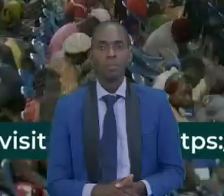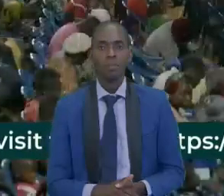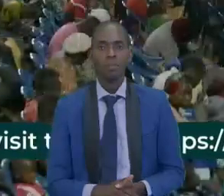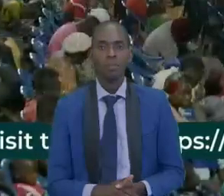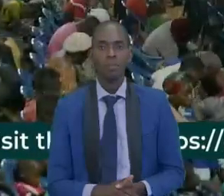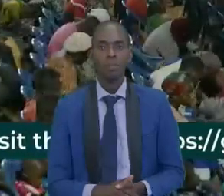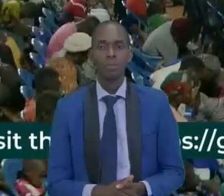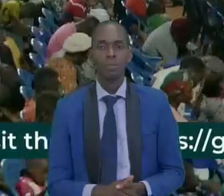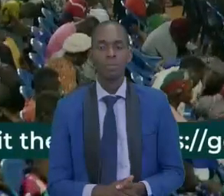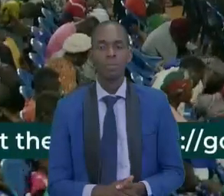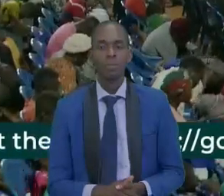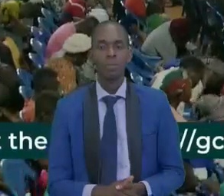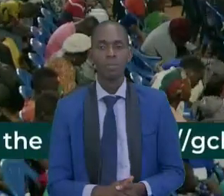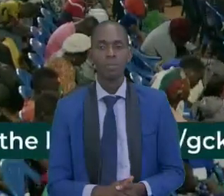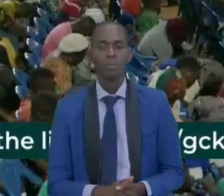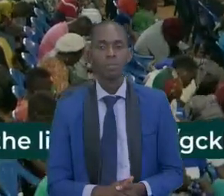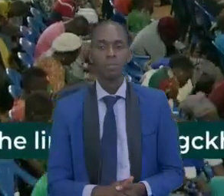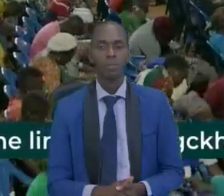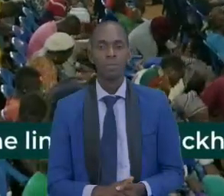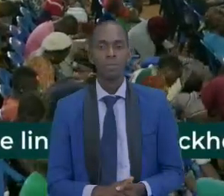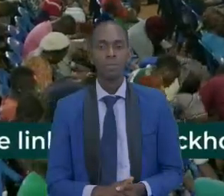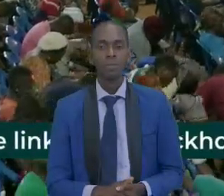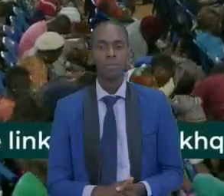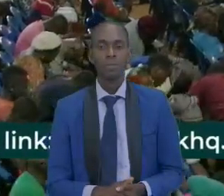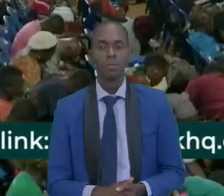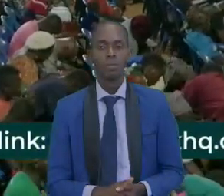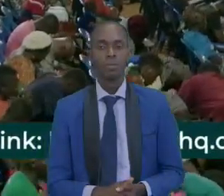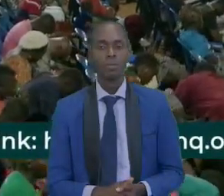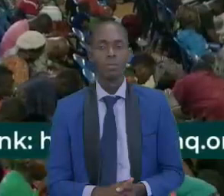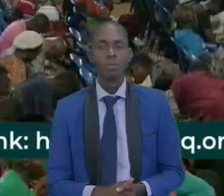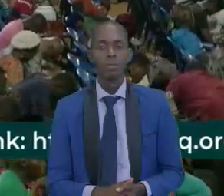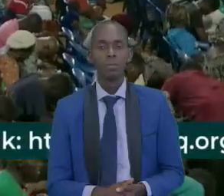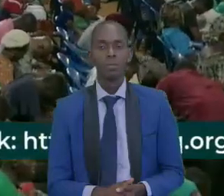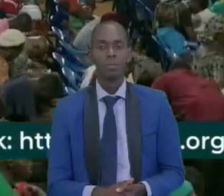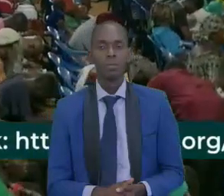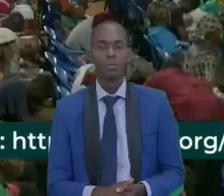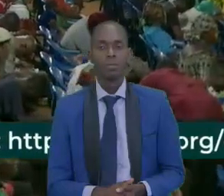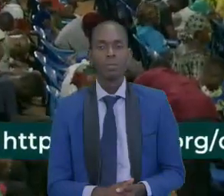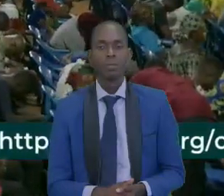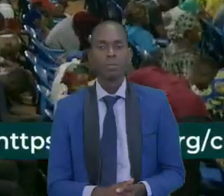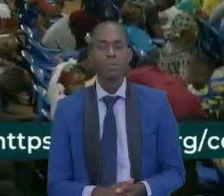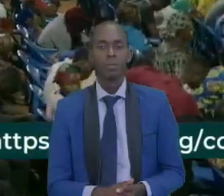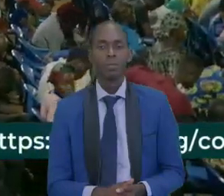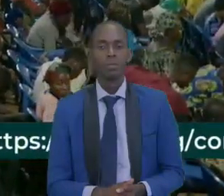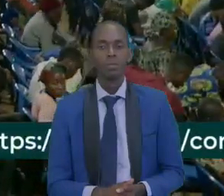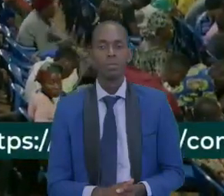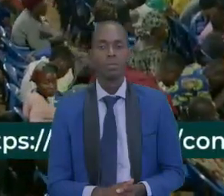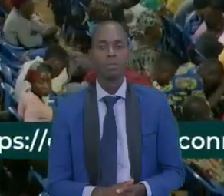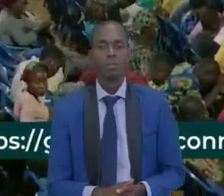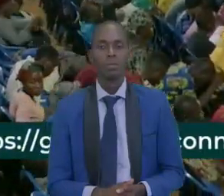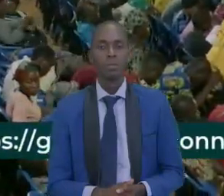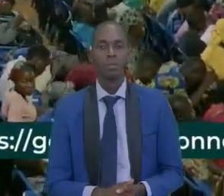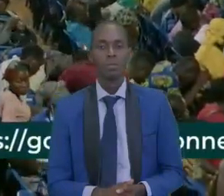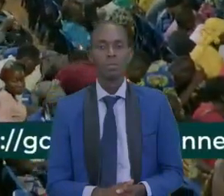Retenez ceci, demain, ici à 14h, il y aura